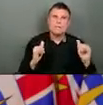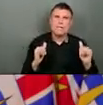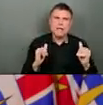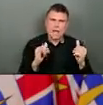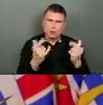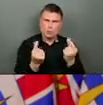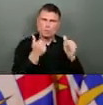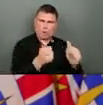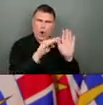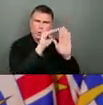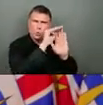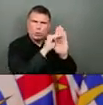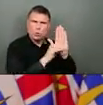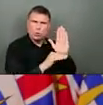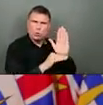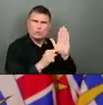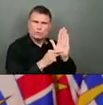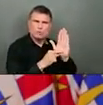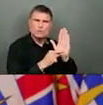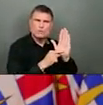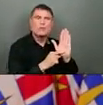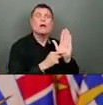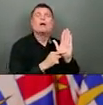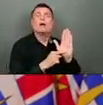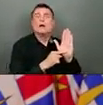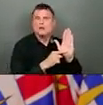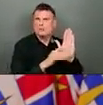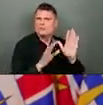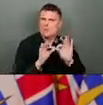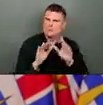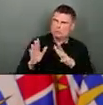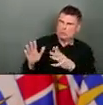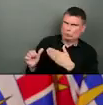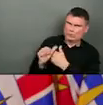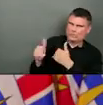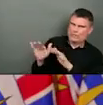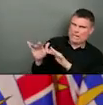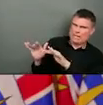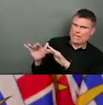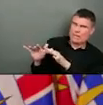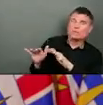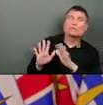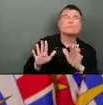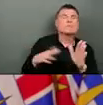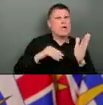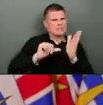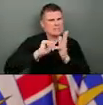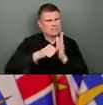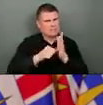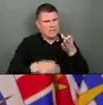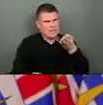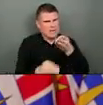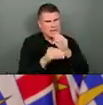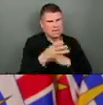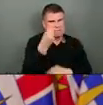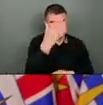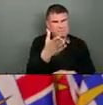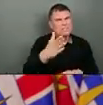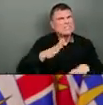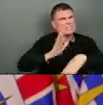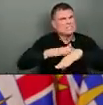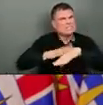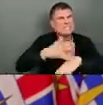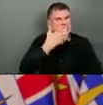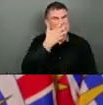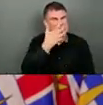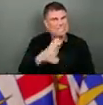I also want to just make a few notes about, we know how challenging it is in these last few days with the extremely hot weather across